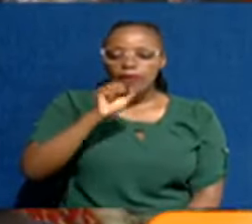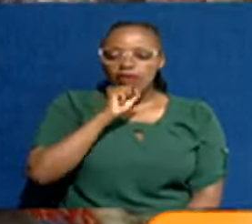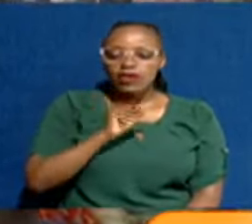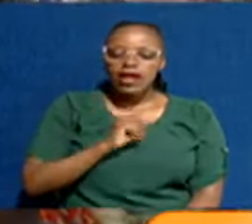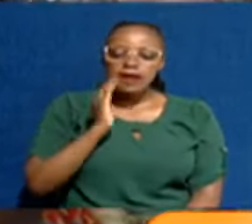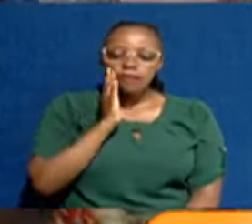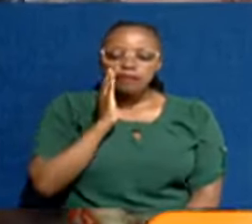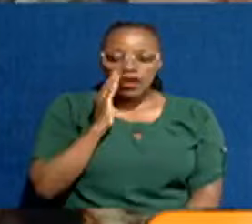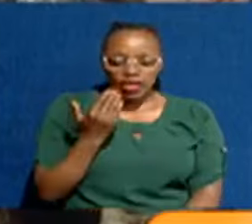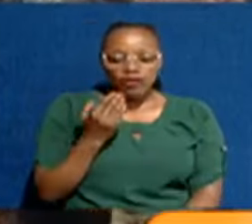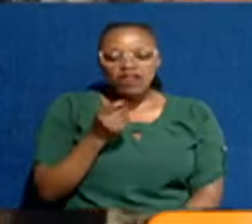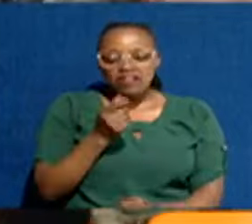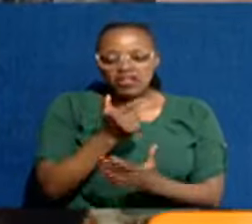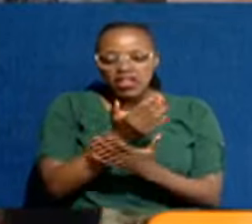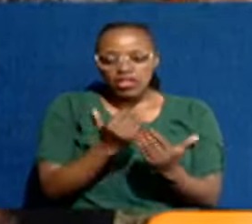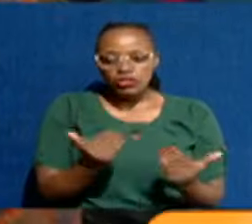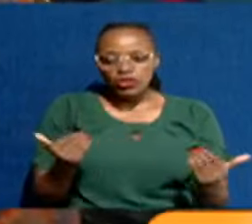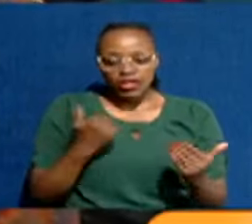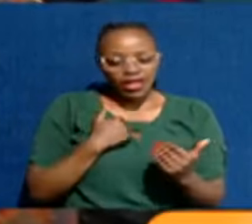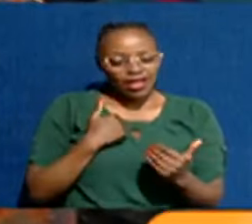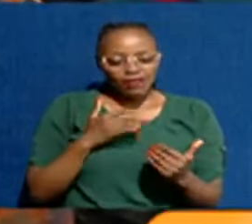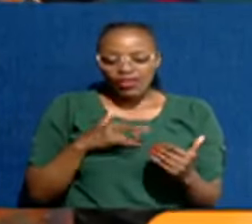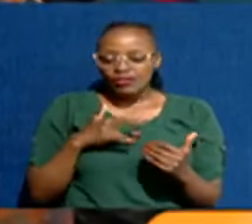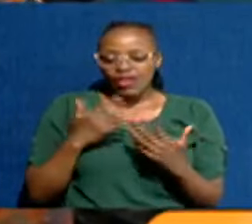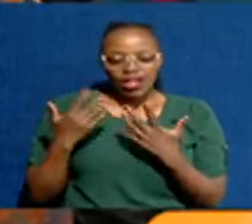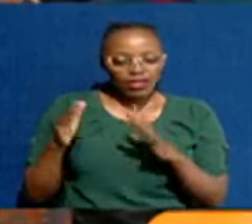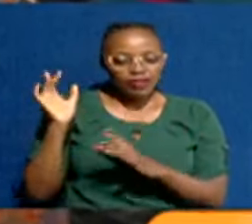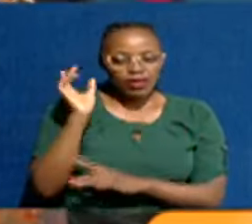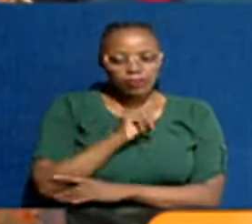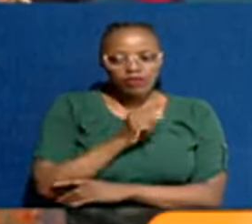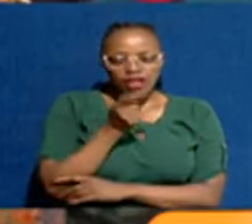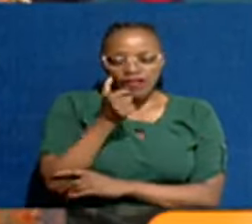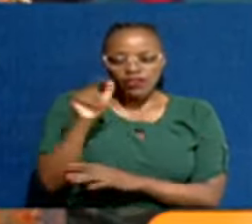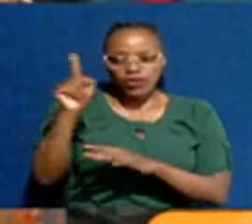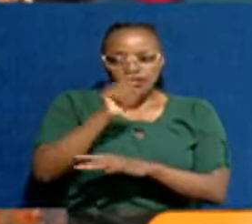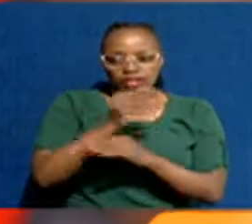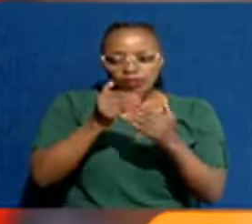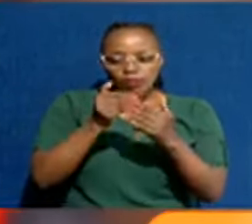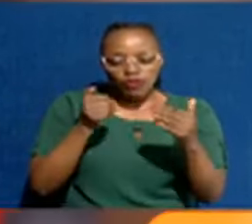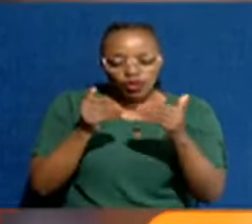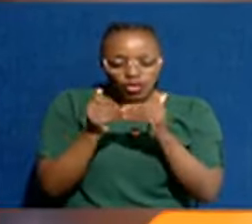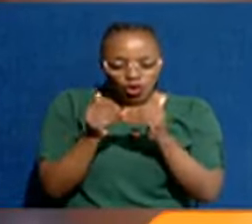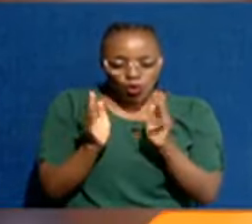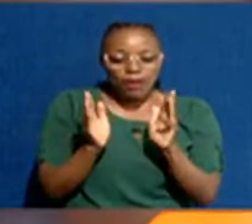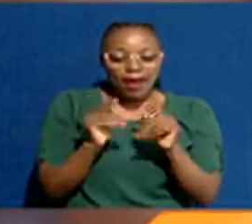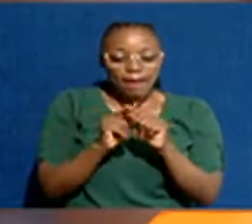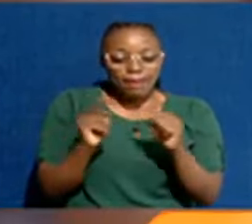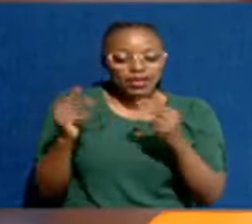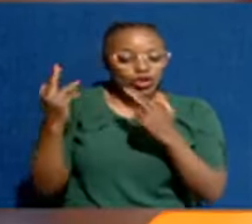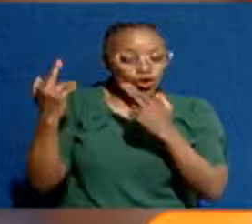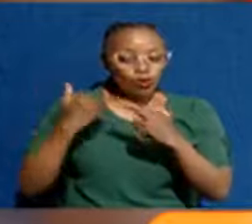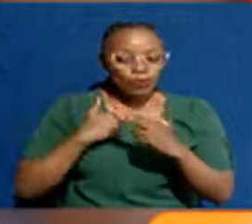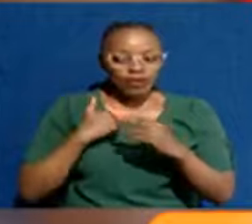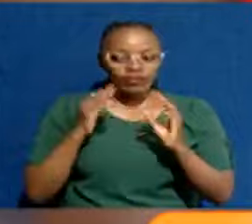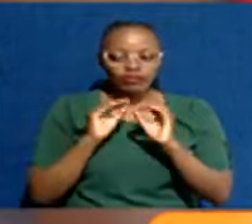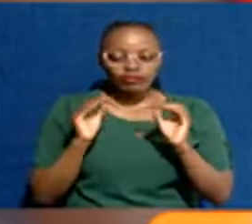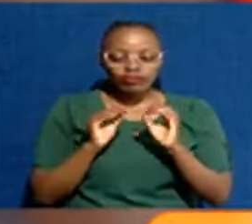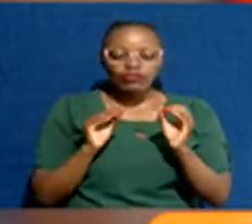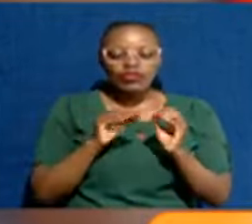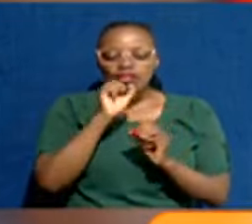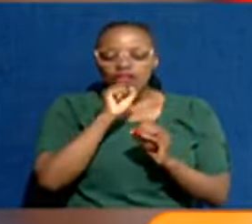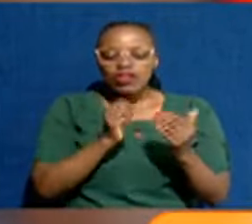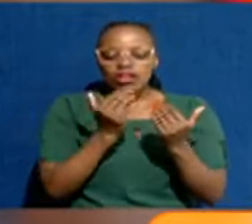of several, is at her wit's end. In just under 2 days, schools will be reopening, but she doesn't have hopes that her grandkids